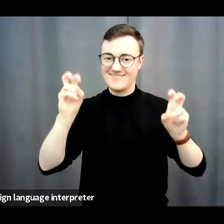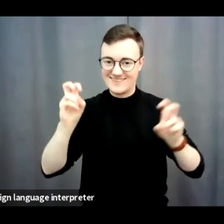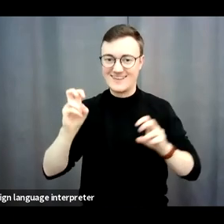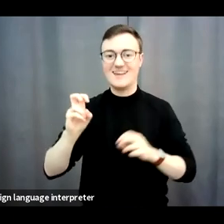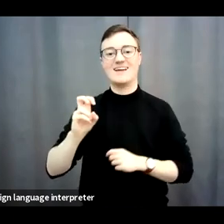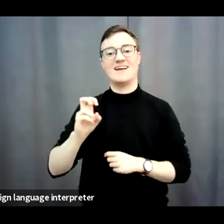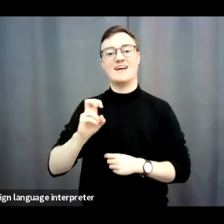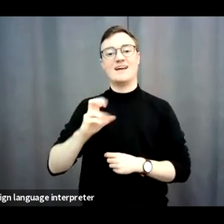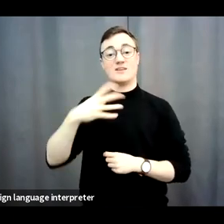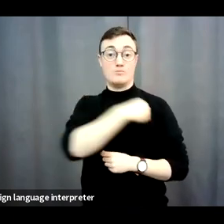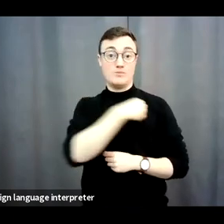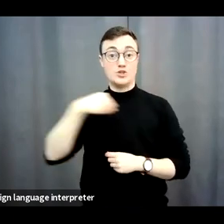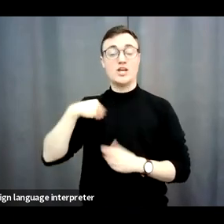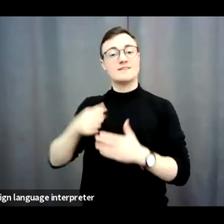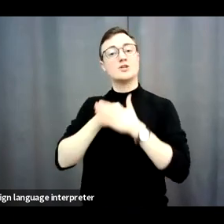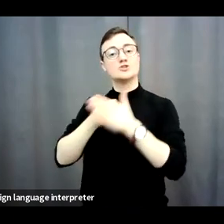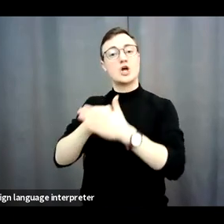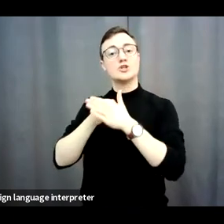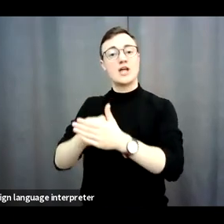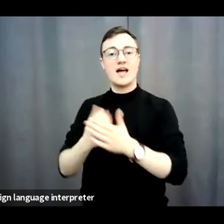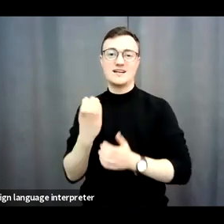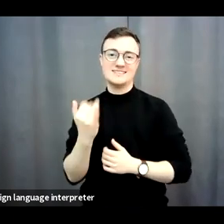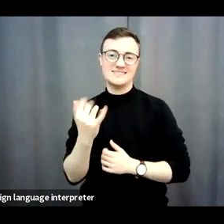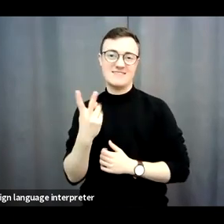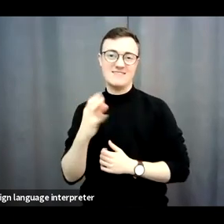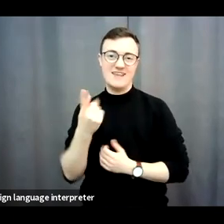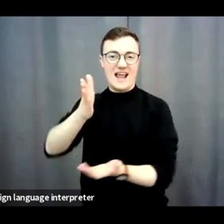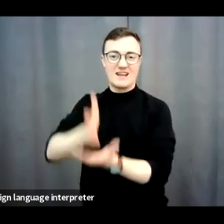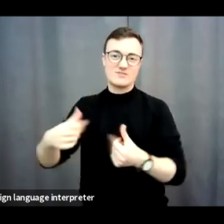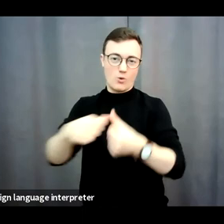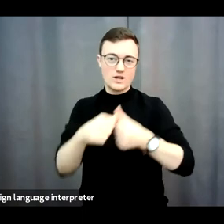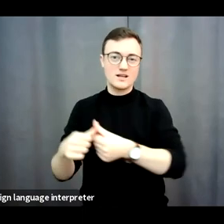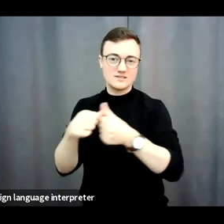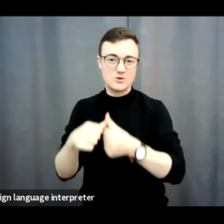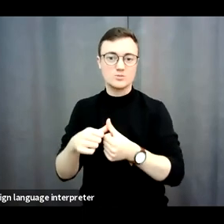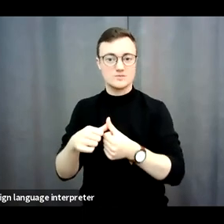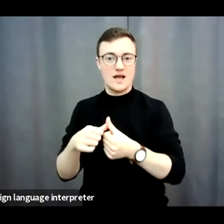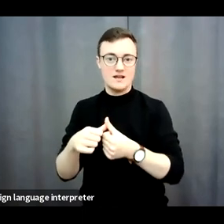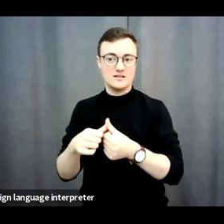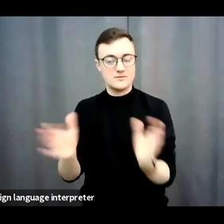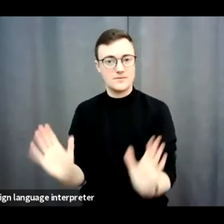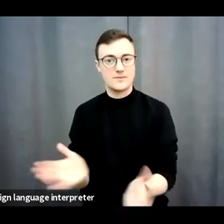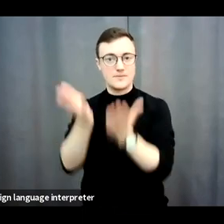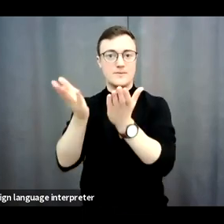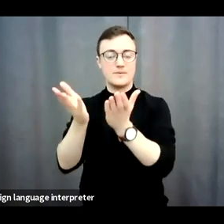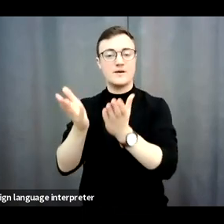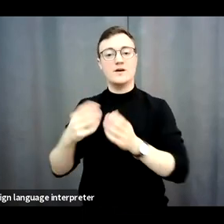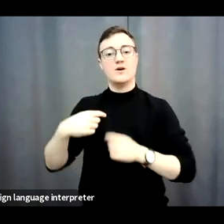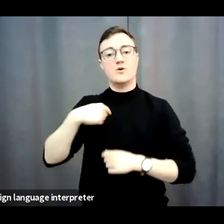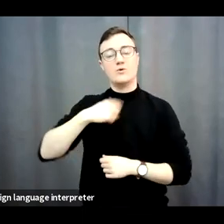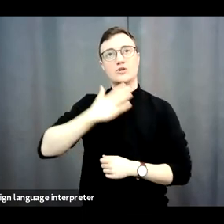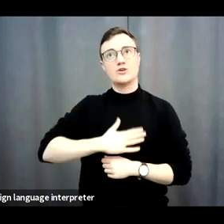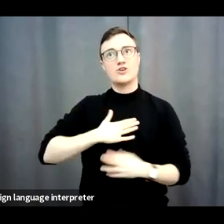national authorities supporting civil society in order to have a voice. And I think that it's important